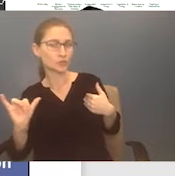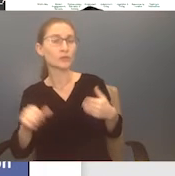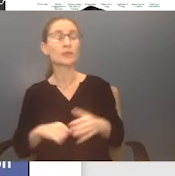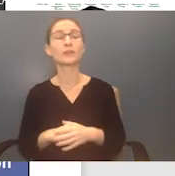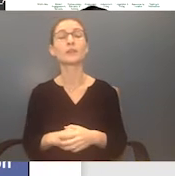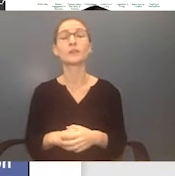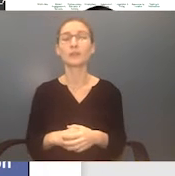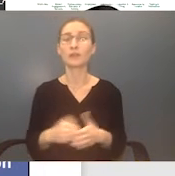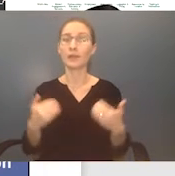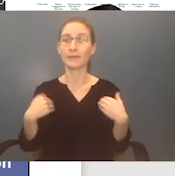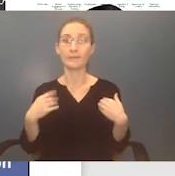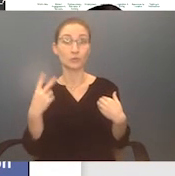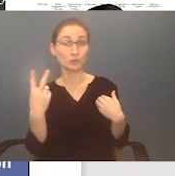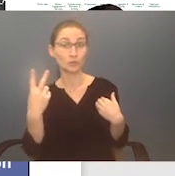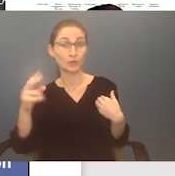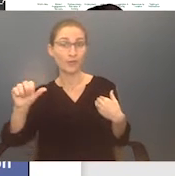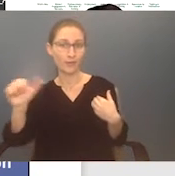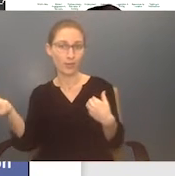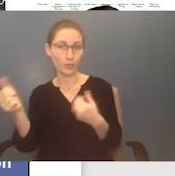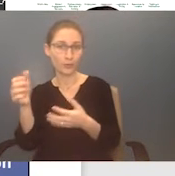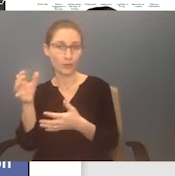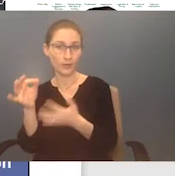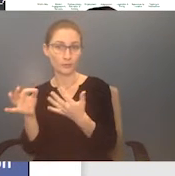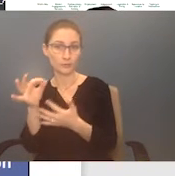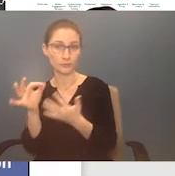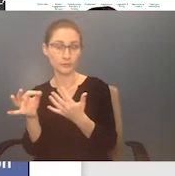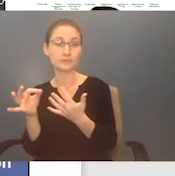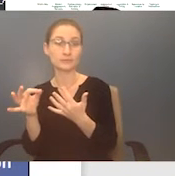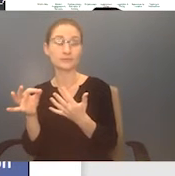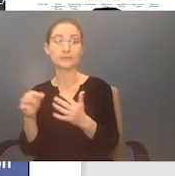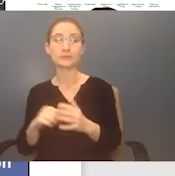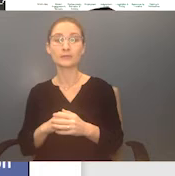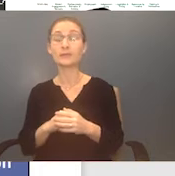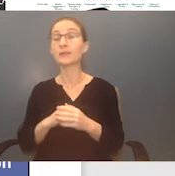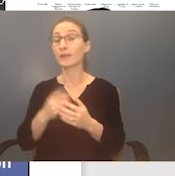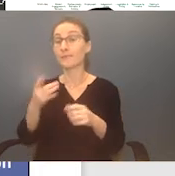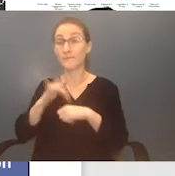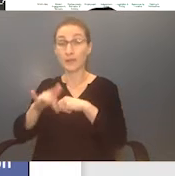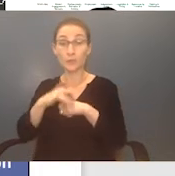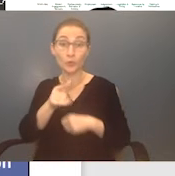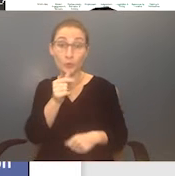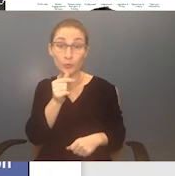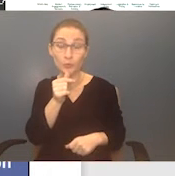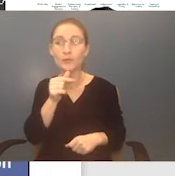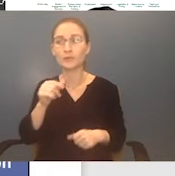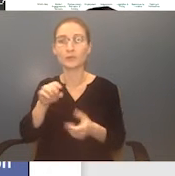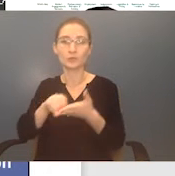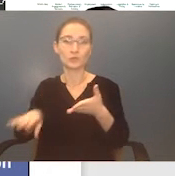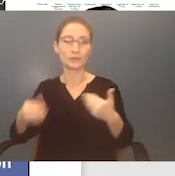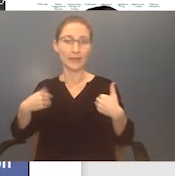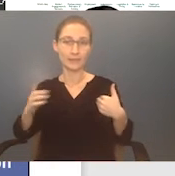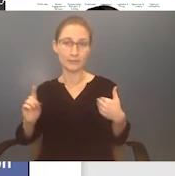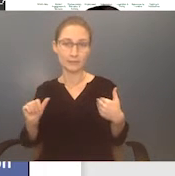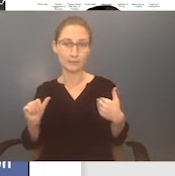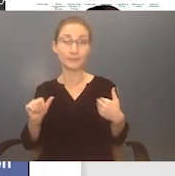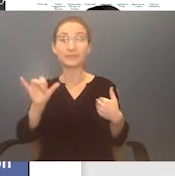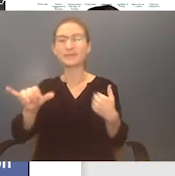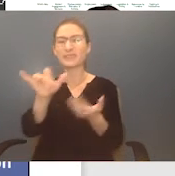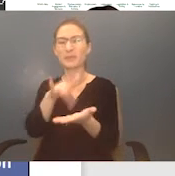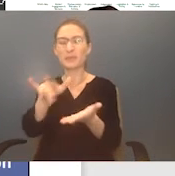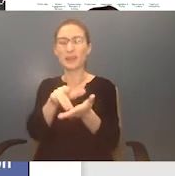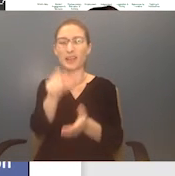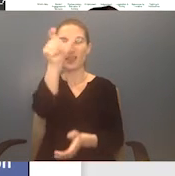2 other 24 credit standard diploma options that are available only to students with disabilities. The first one is in the middle